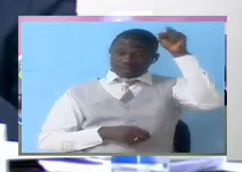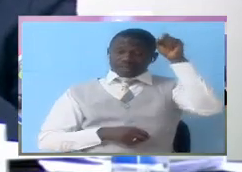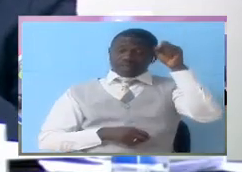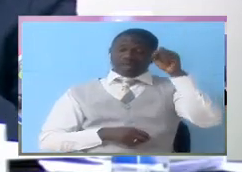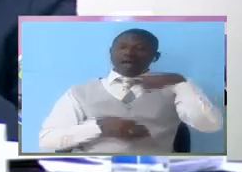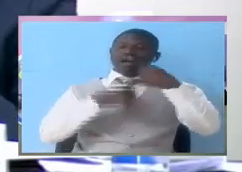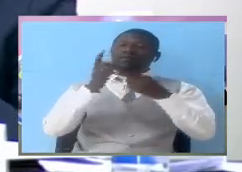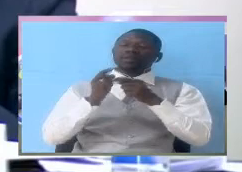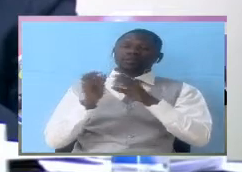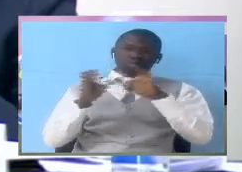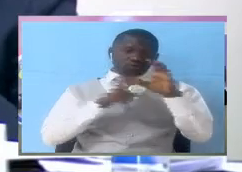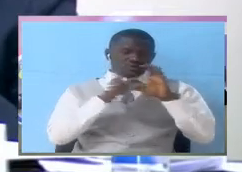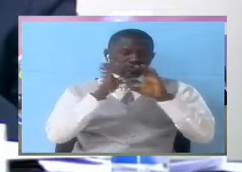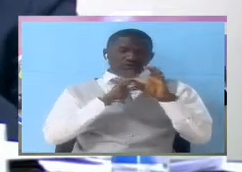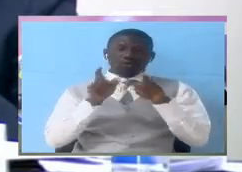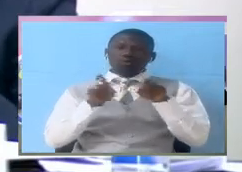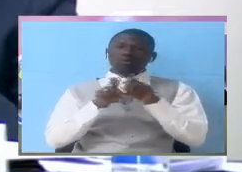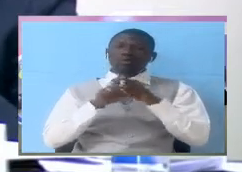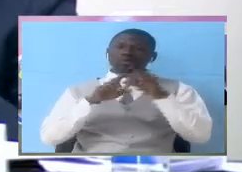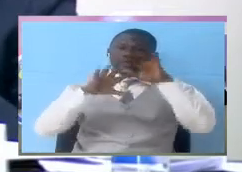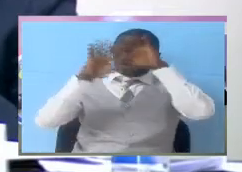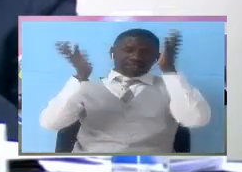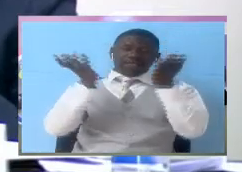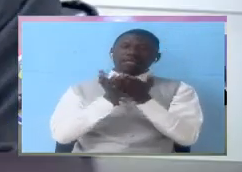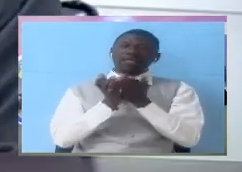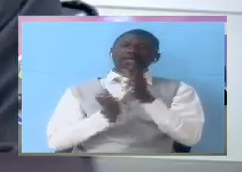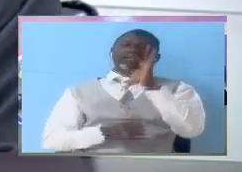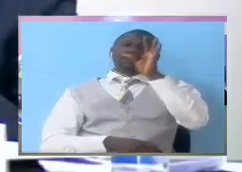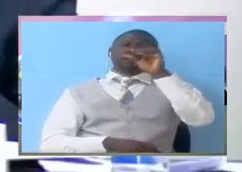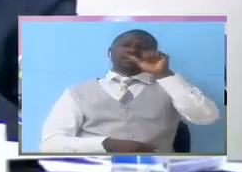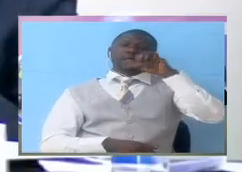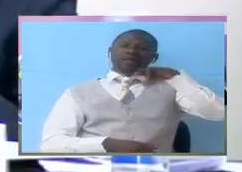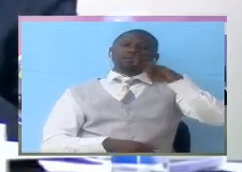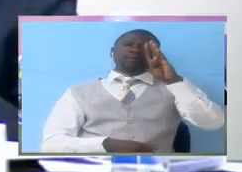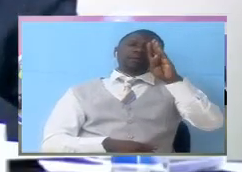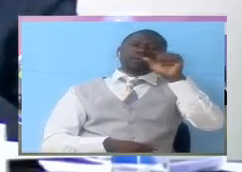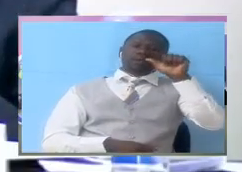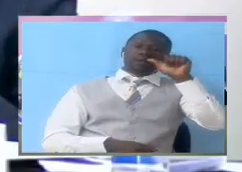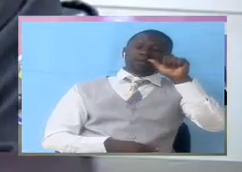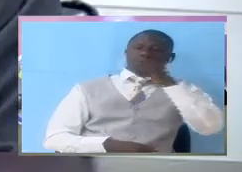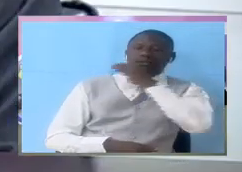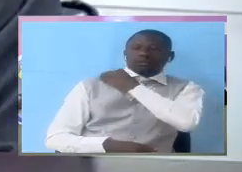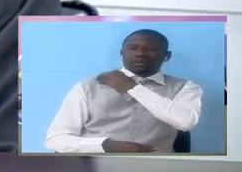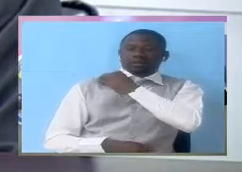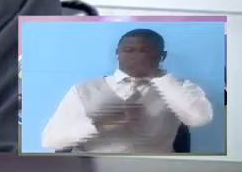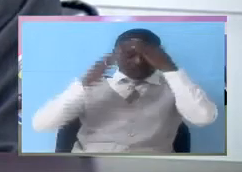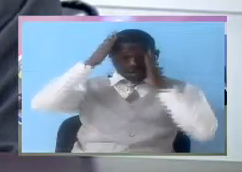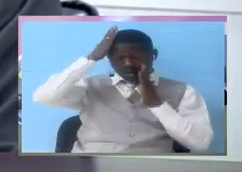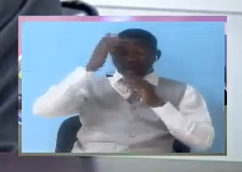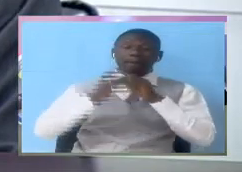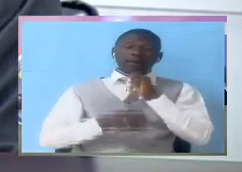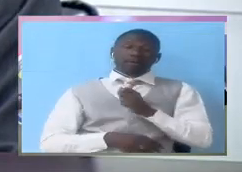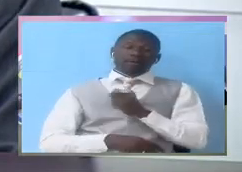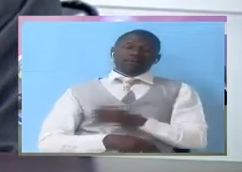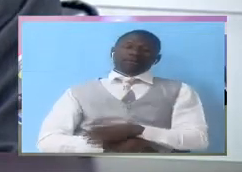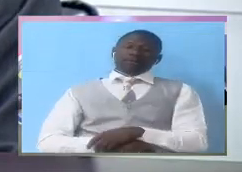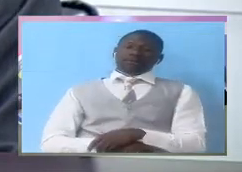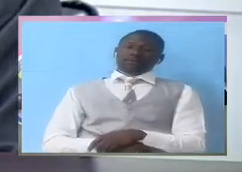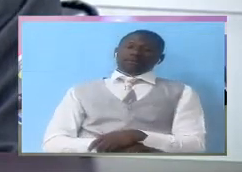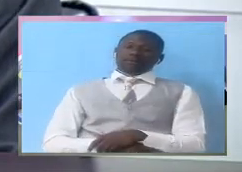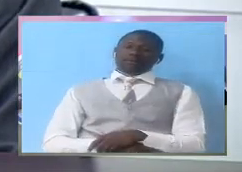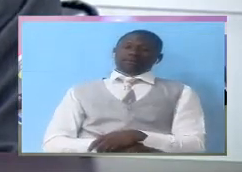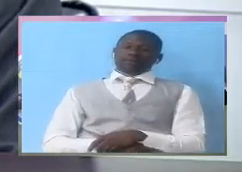ne jambour yoy dañ leen tanone ci ndigal ki nga xamne moy won jitt rew mi jamono bobu ganna bu mu diso ak General Tamba